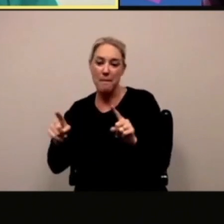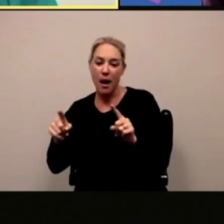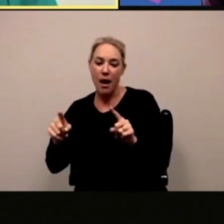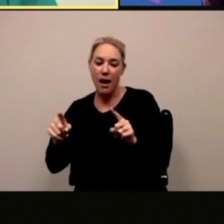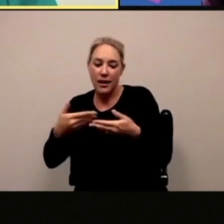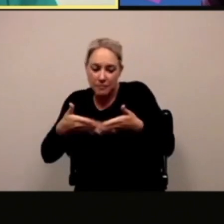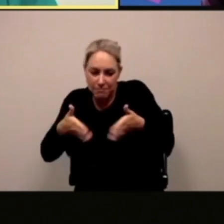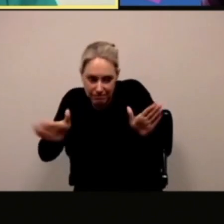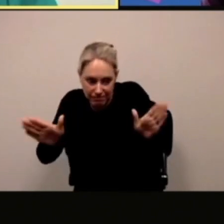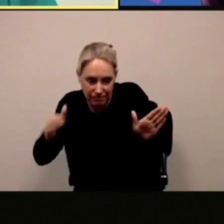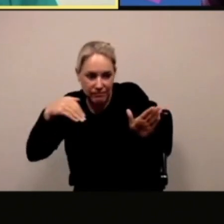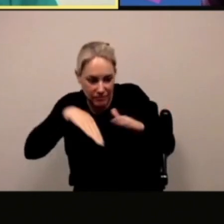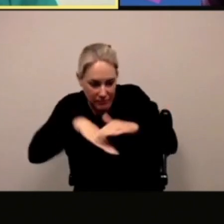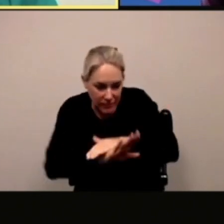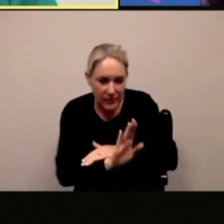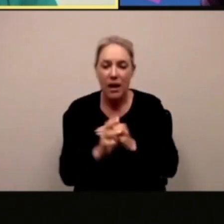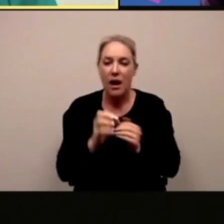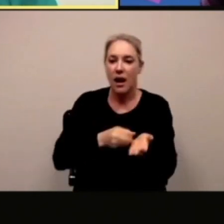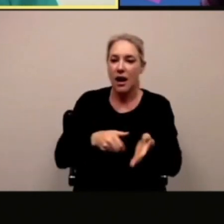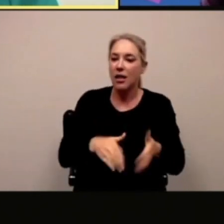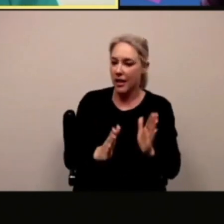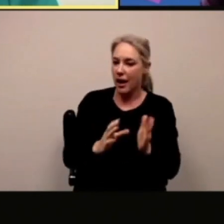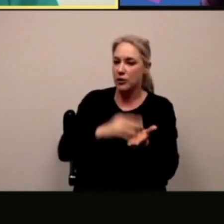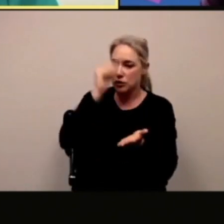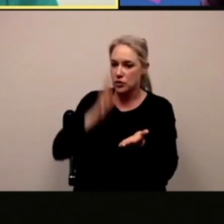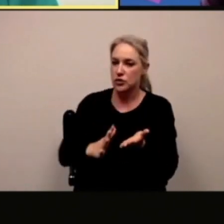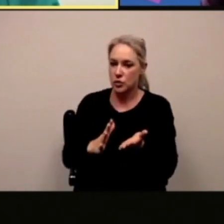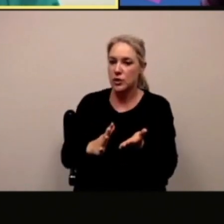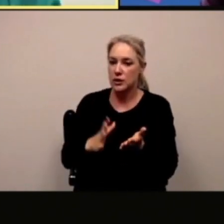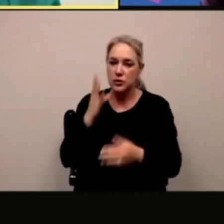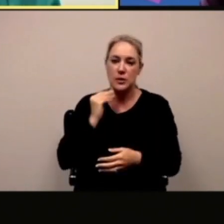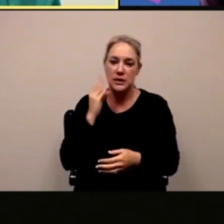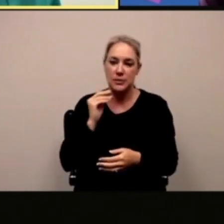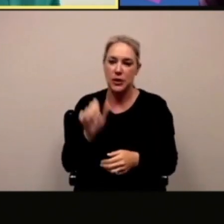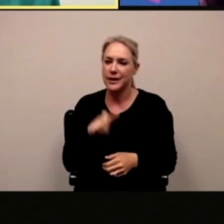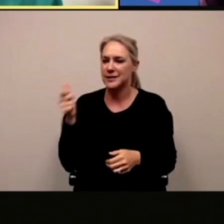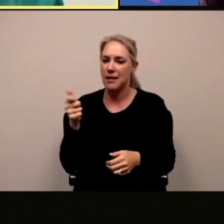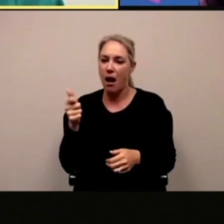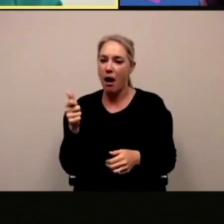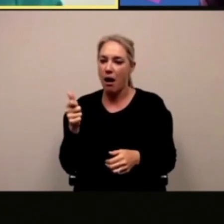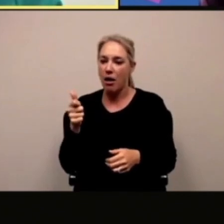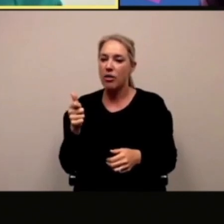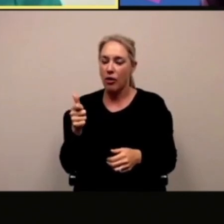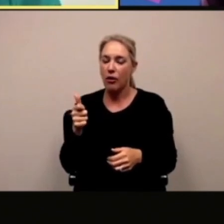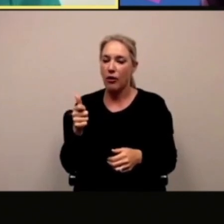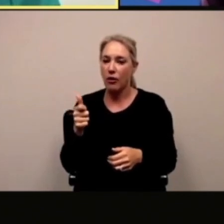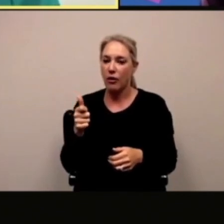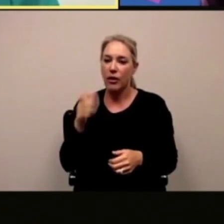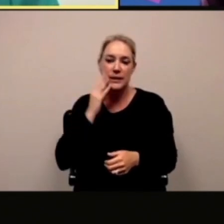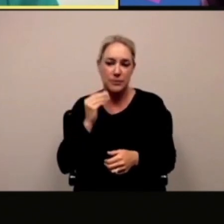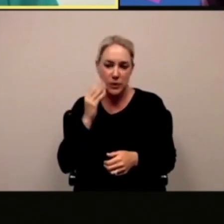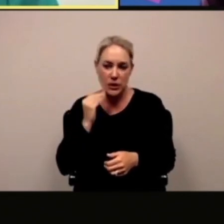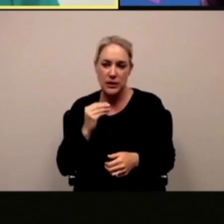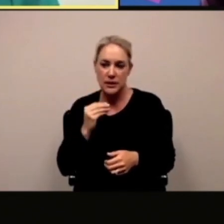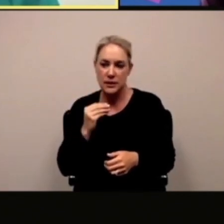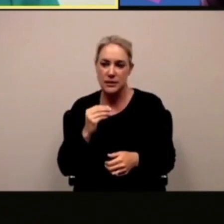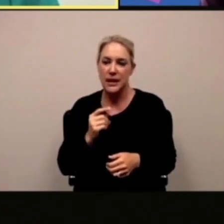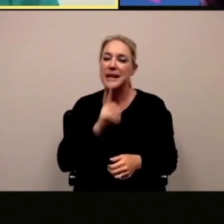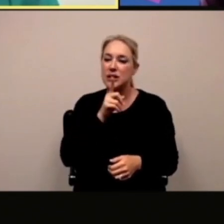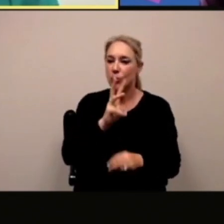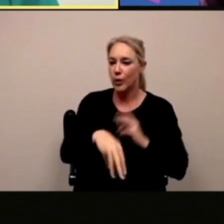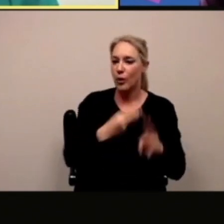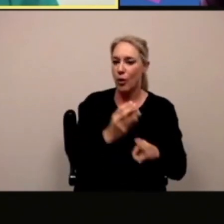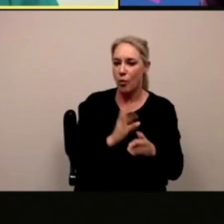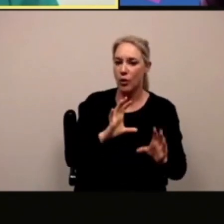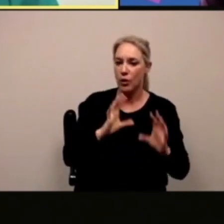rich experiences for students. So yes, I think it gives a very good real world teachable moment. When you teach kids that sometimes if you're really going to